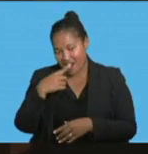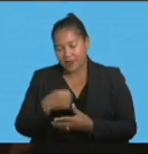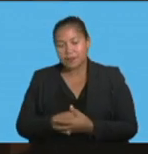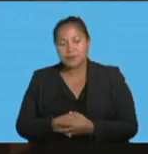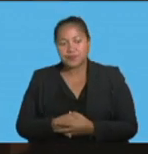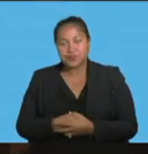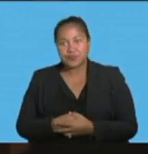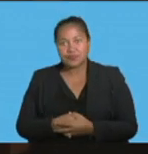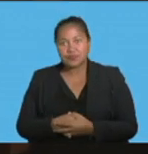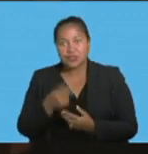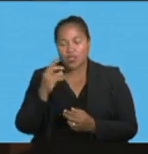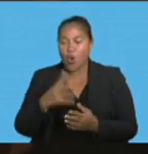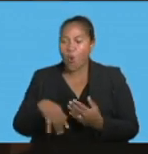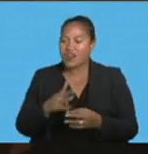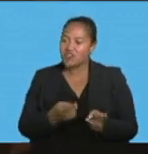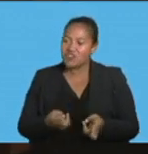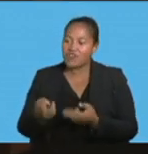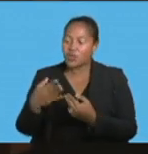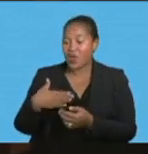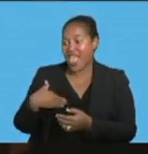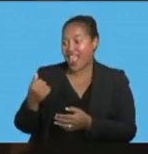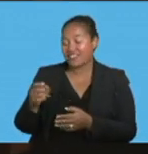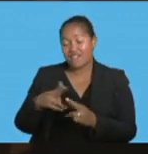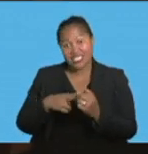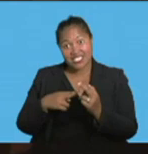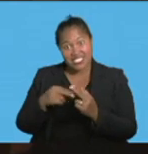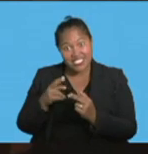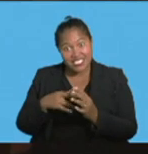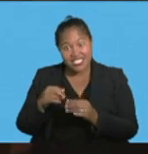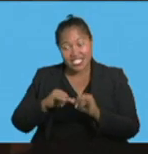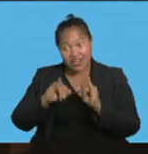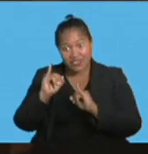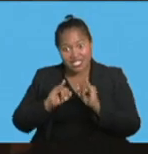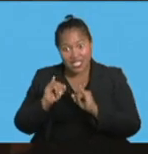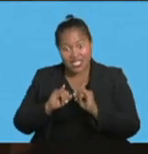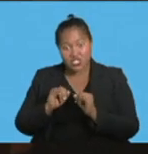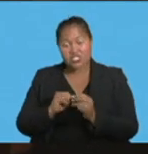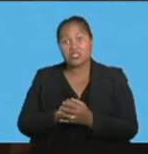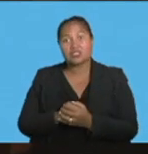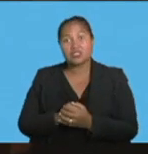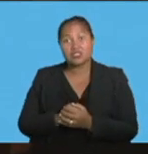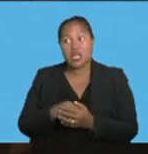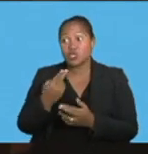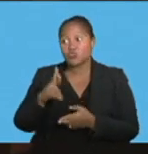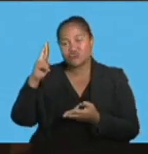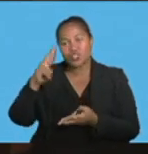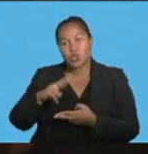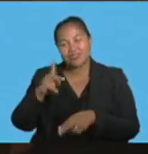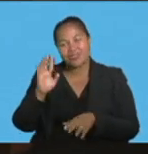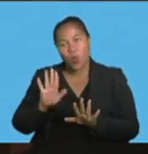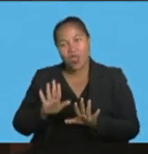and case referrals to other health facilities for investigations such as x-rays and ultrasound to reduce waiting times.